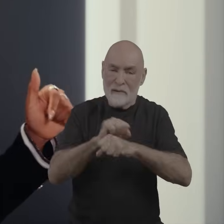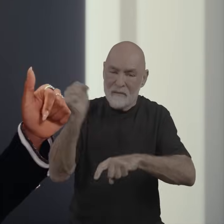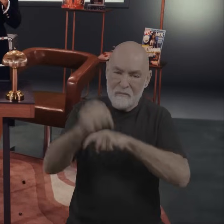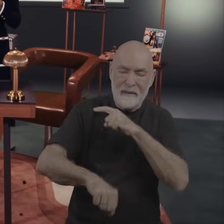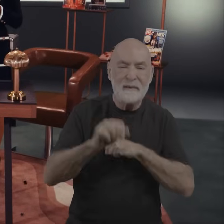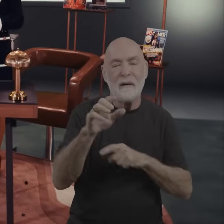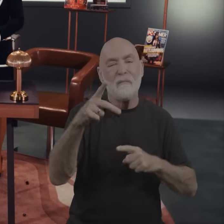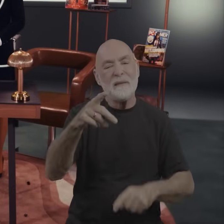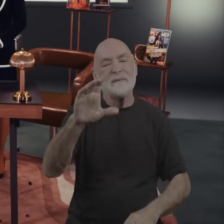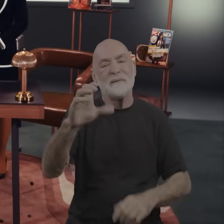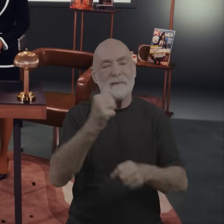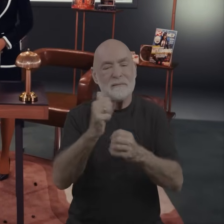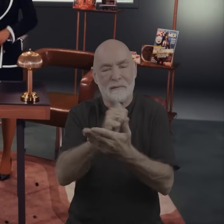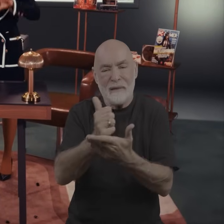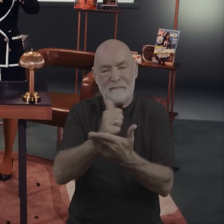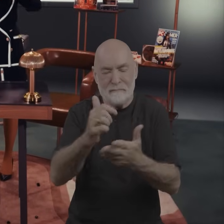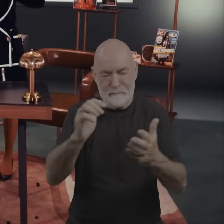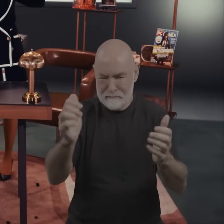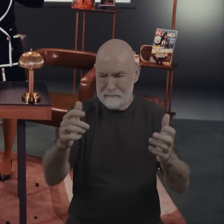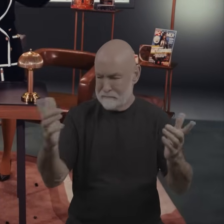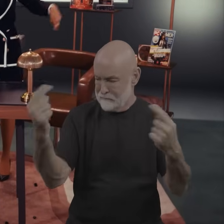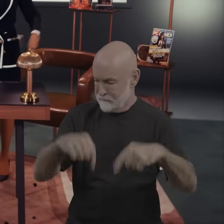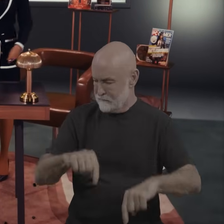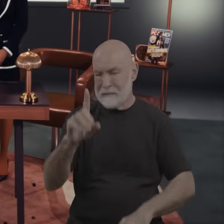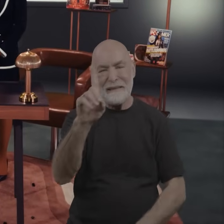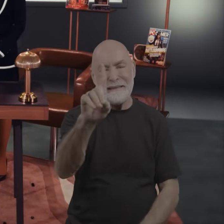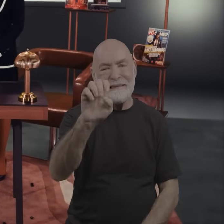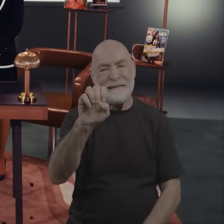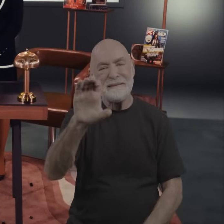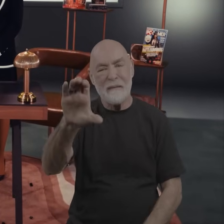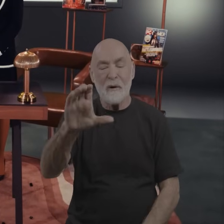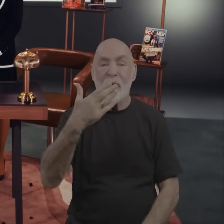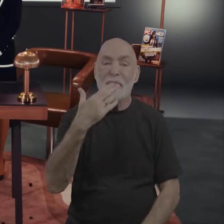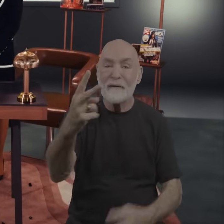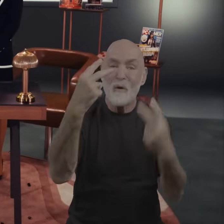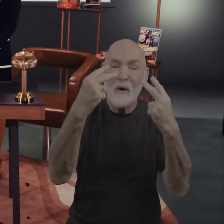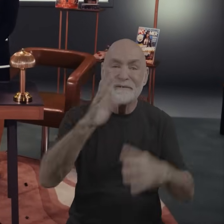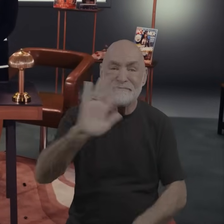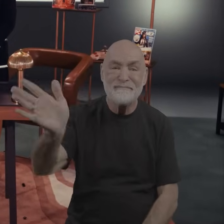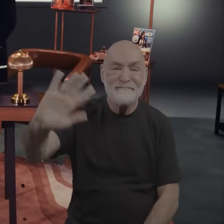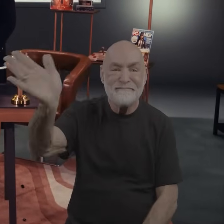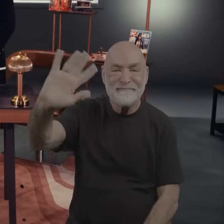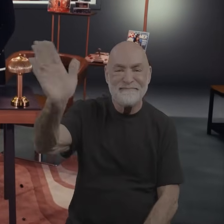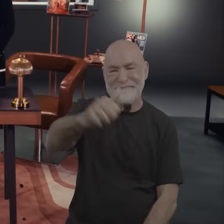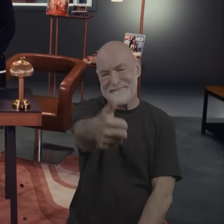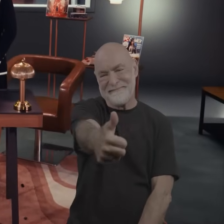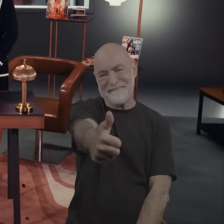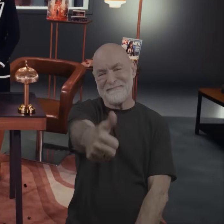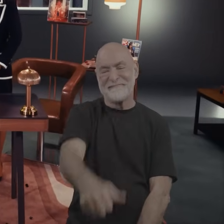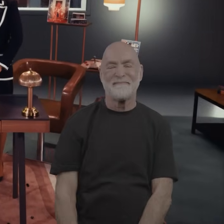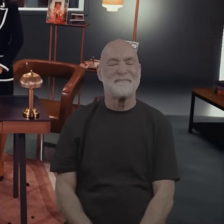top this when the PC gaming show Most Wanted returns in December. Thanks for watching.